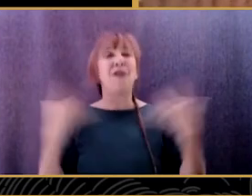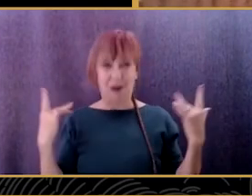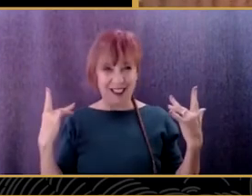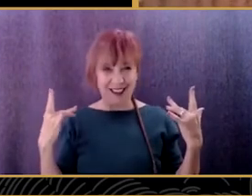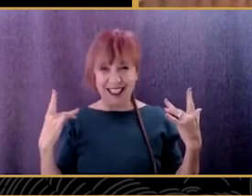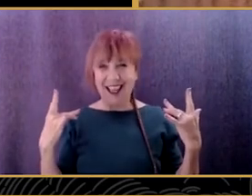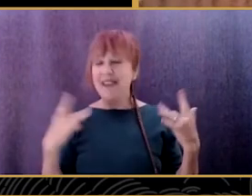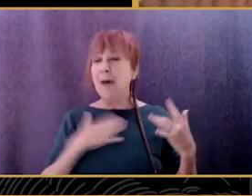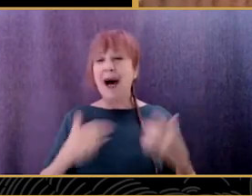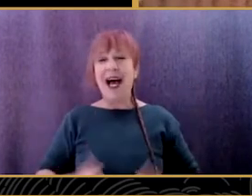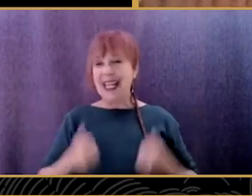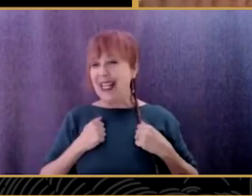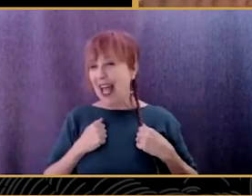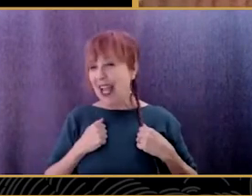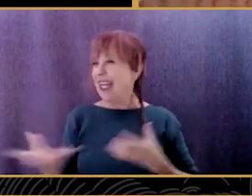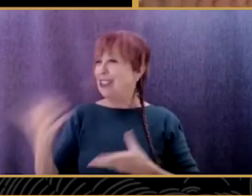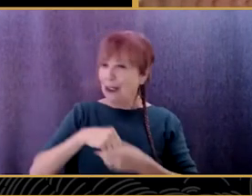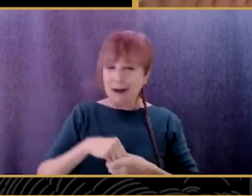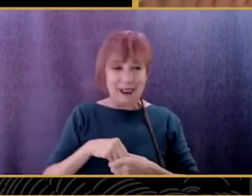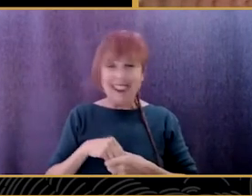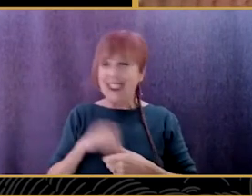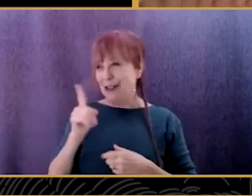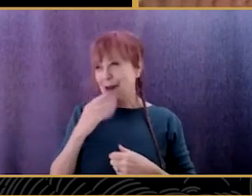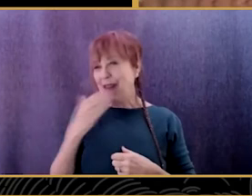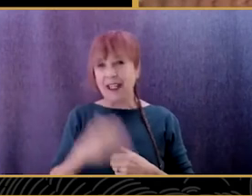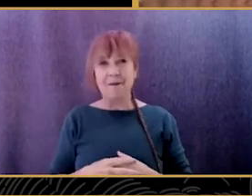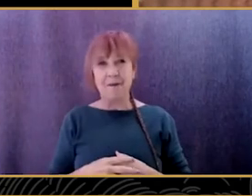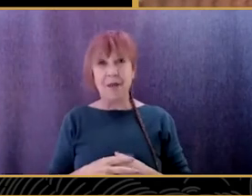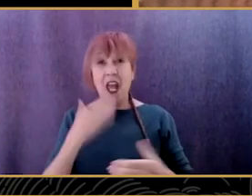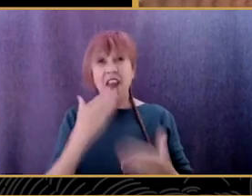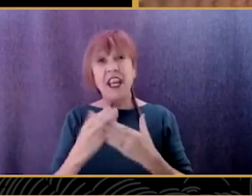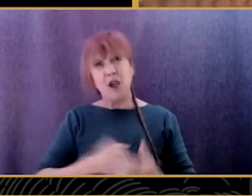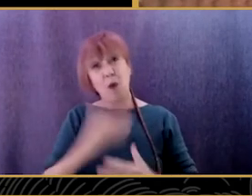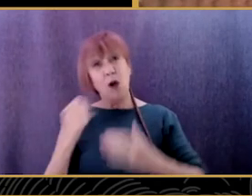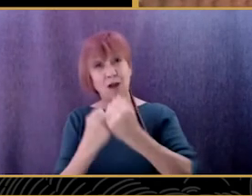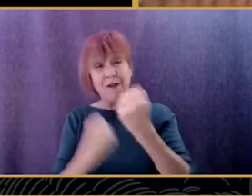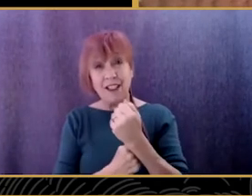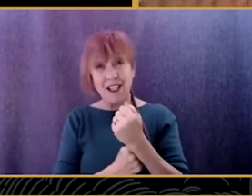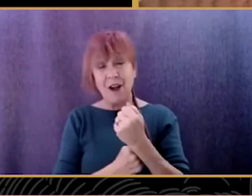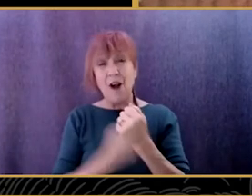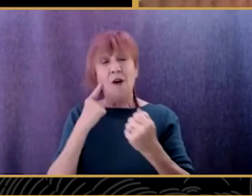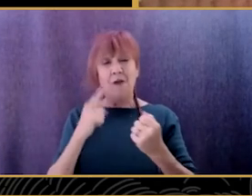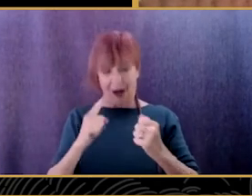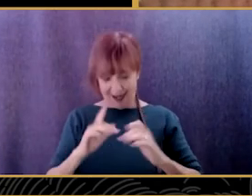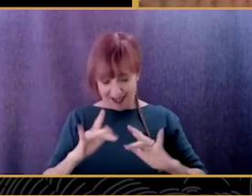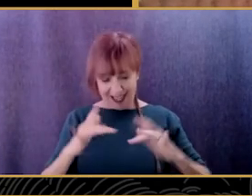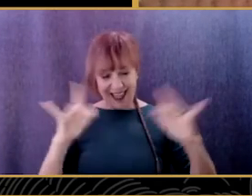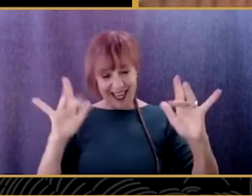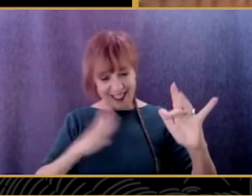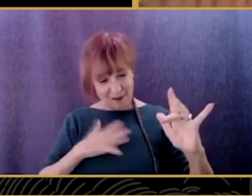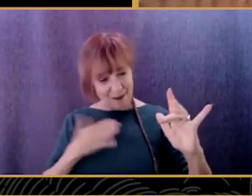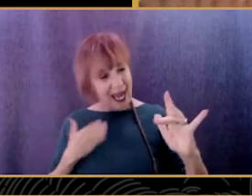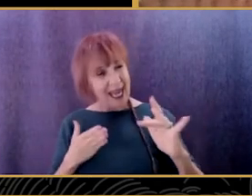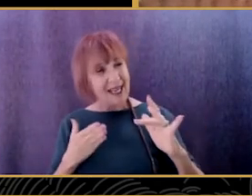and so fortunate To move through a life that includes you Thank you, Poetry Foundation For gilding